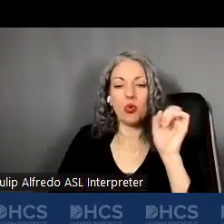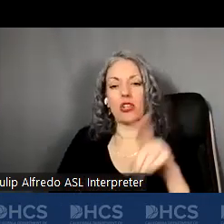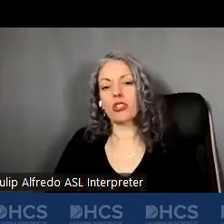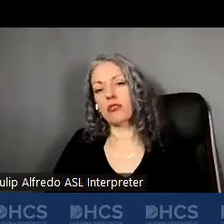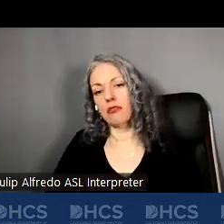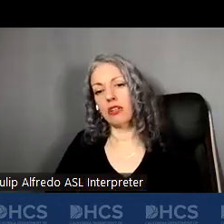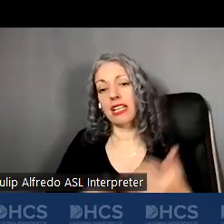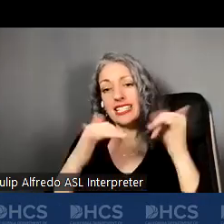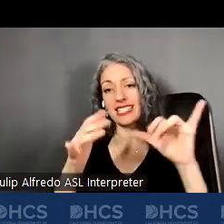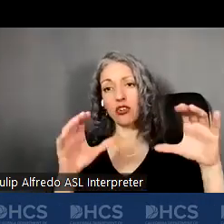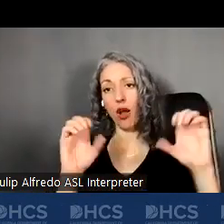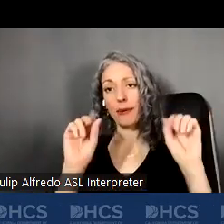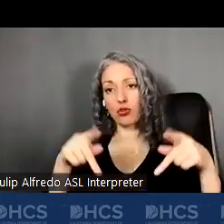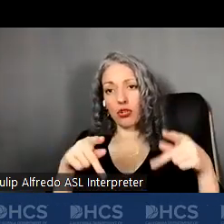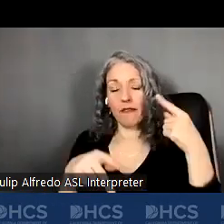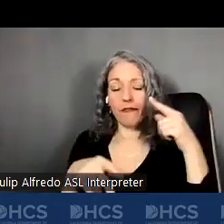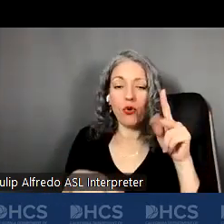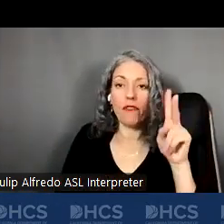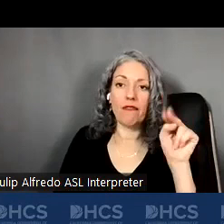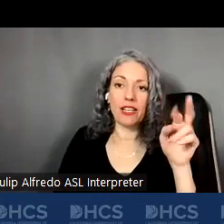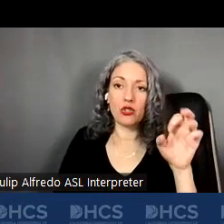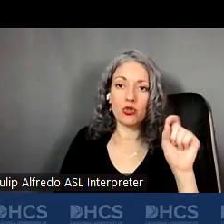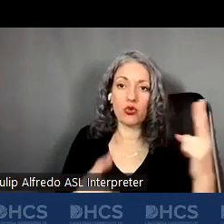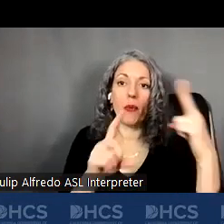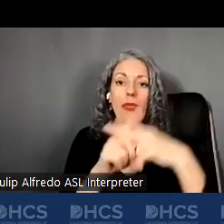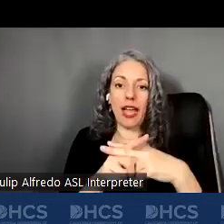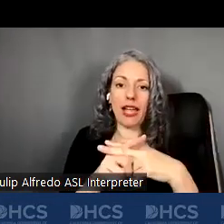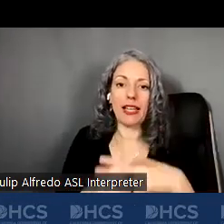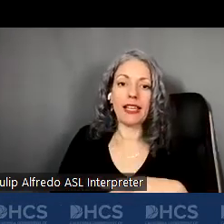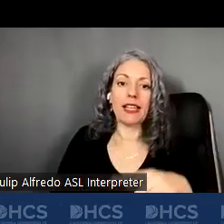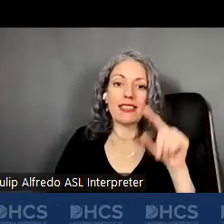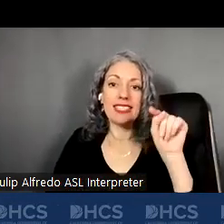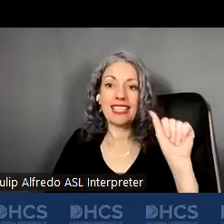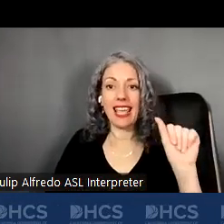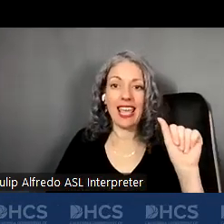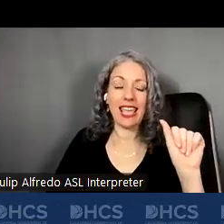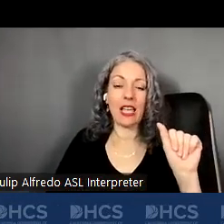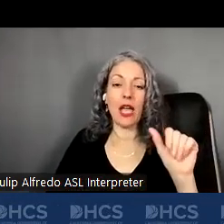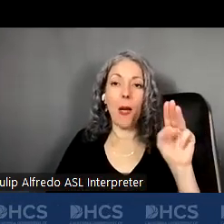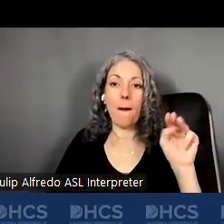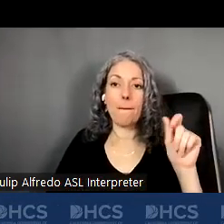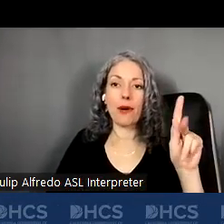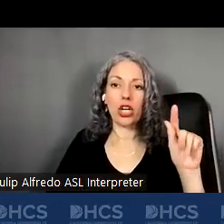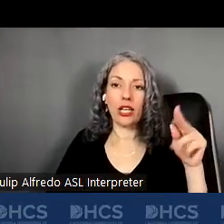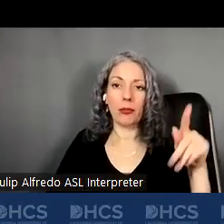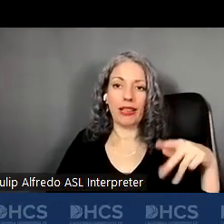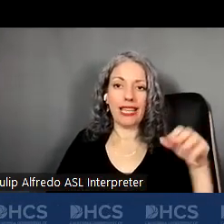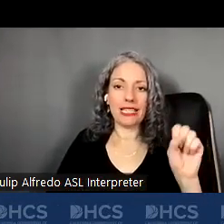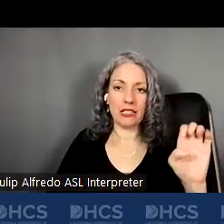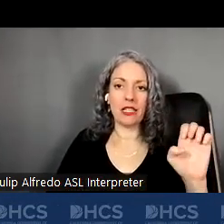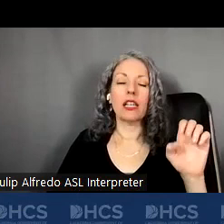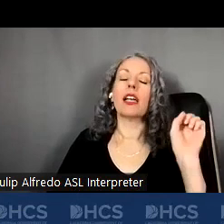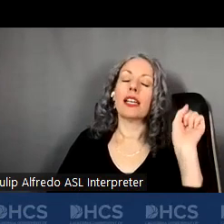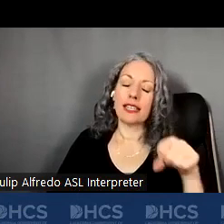an opportunity for vendors to apply to be part of the TA marketplace? Yes, there is. I don't have